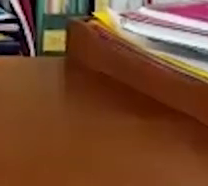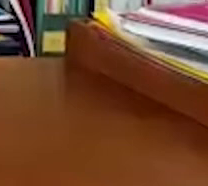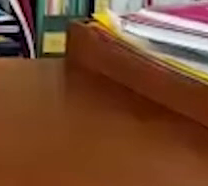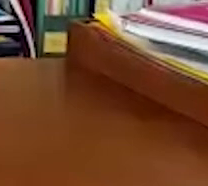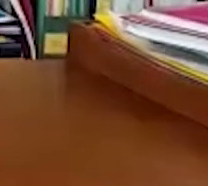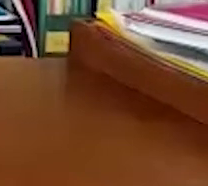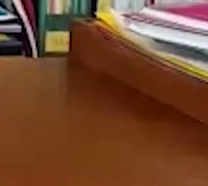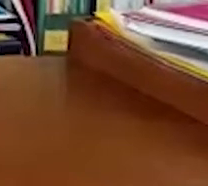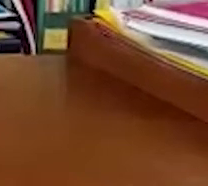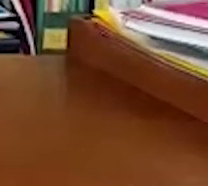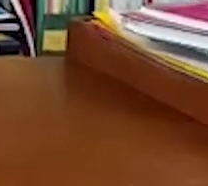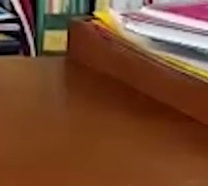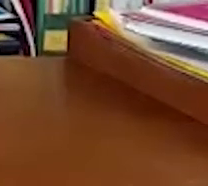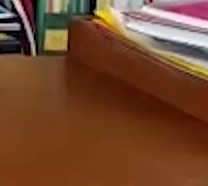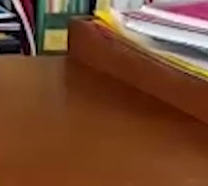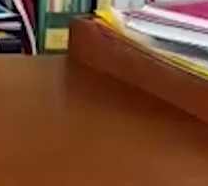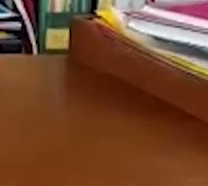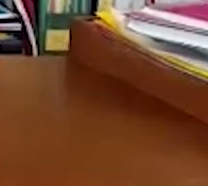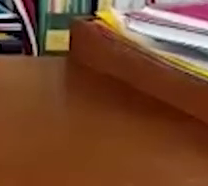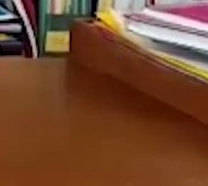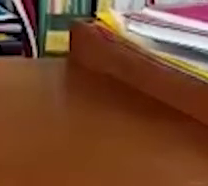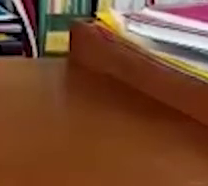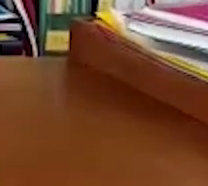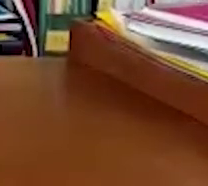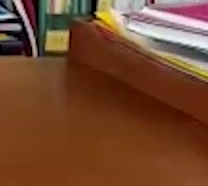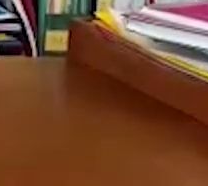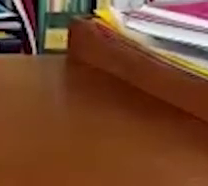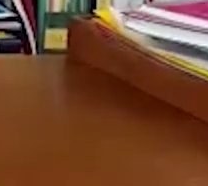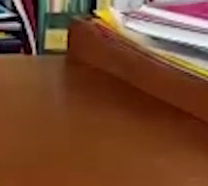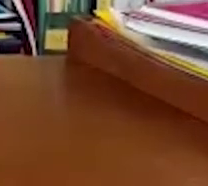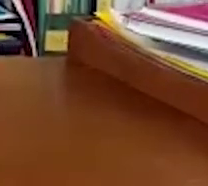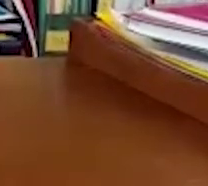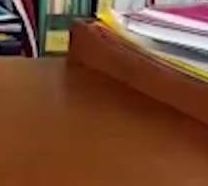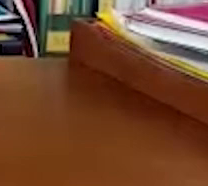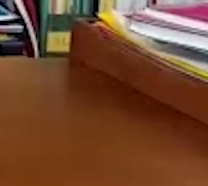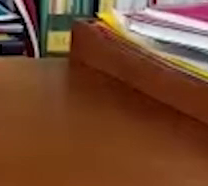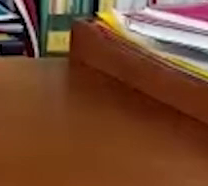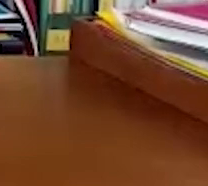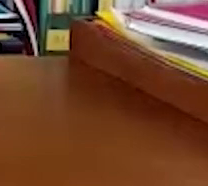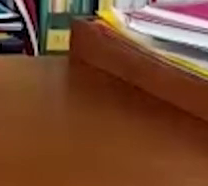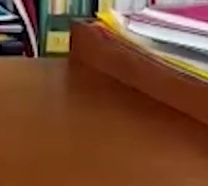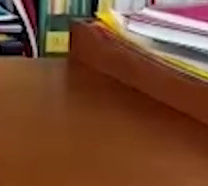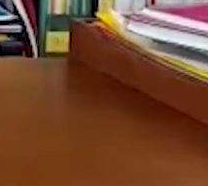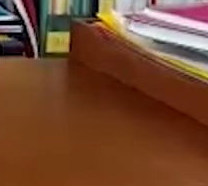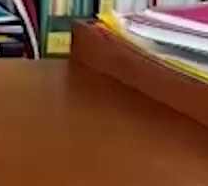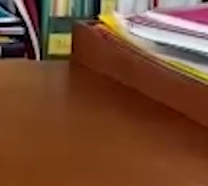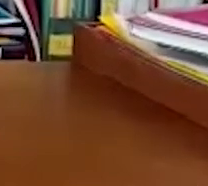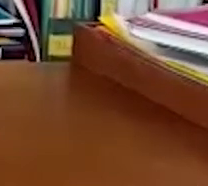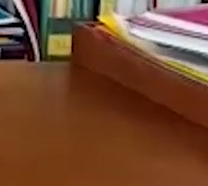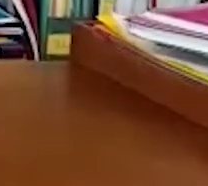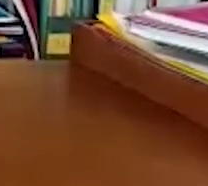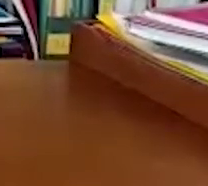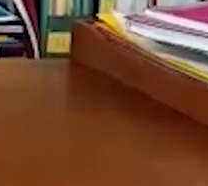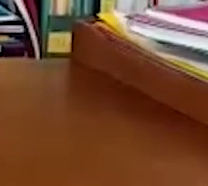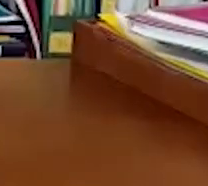coordinated and decided measures to protect these indigenous peoples. Finally, I would like to stress that the human